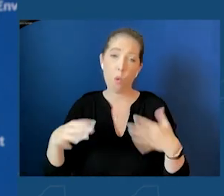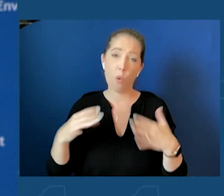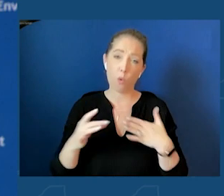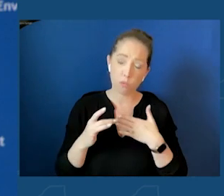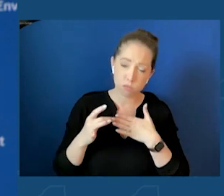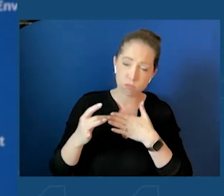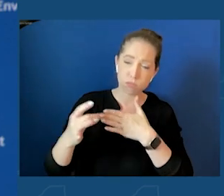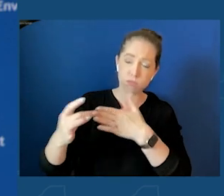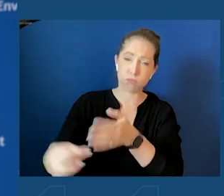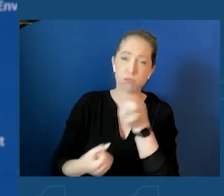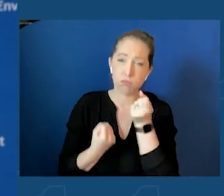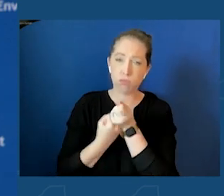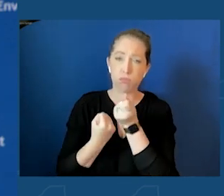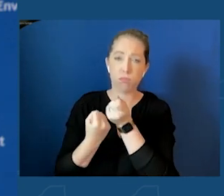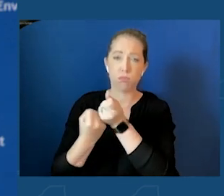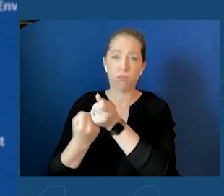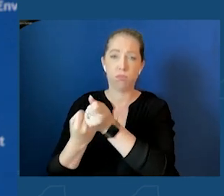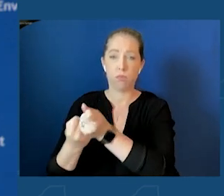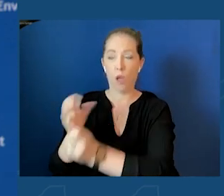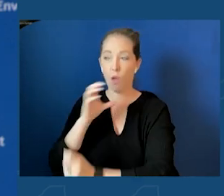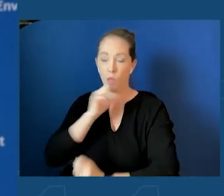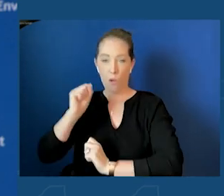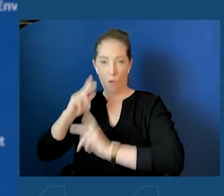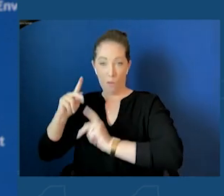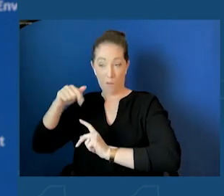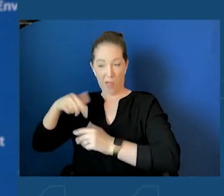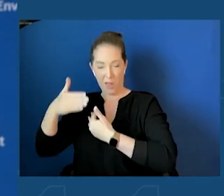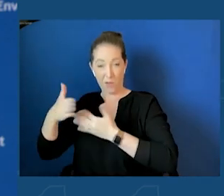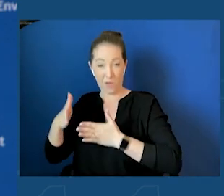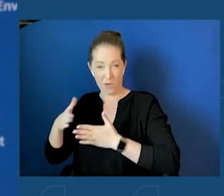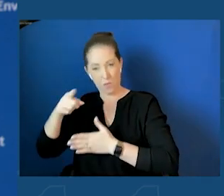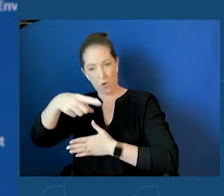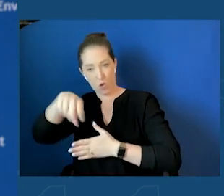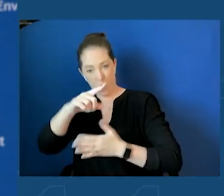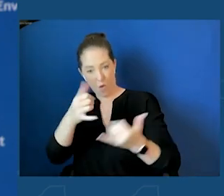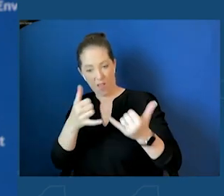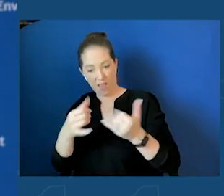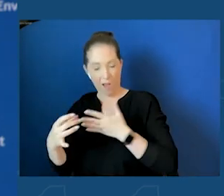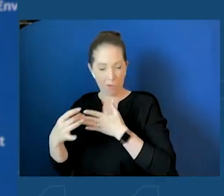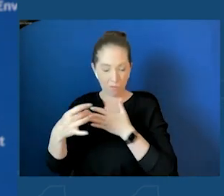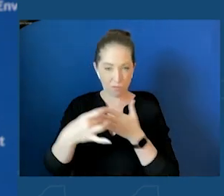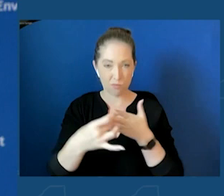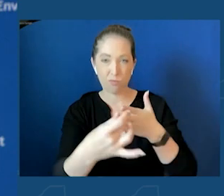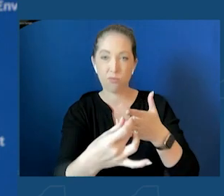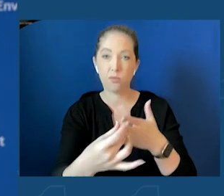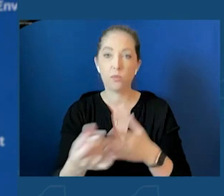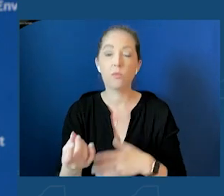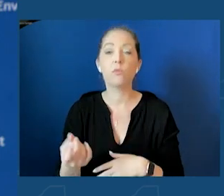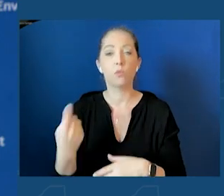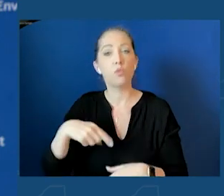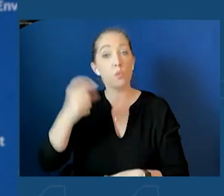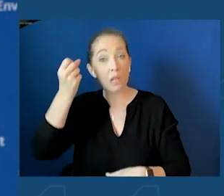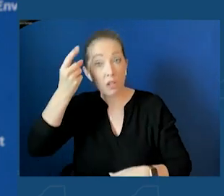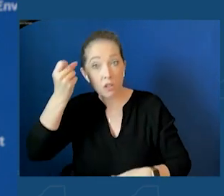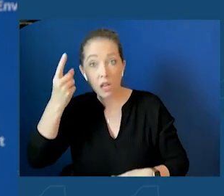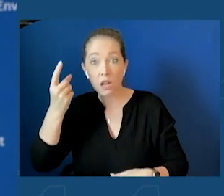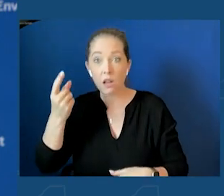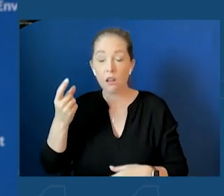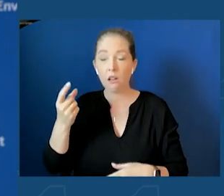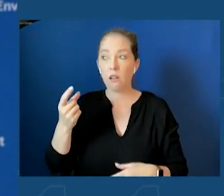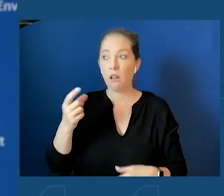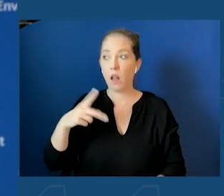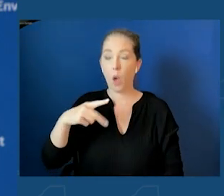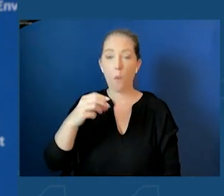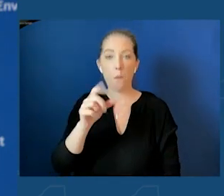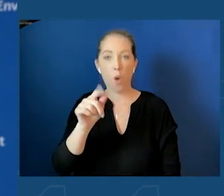you from the old people in this room who came before you but understood back then that we can no longer continue polluting the gifts